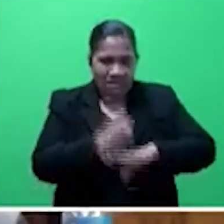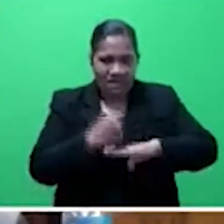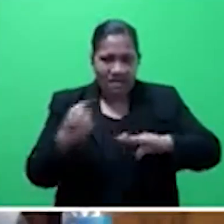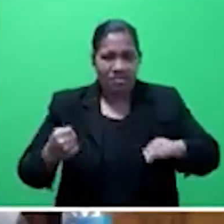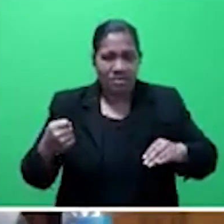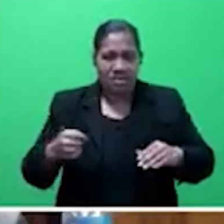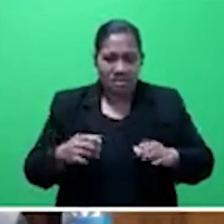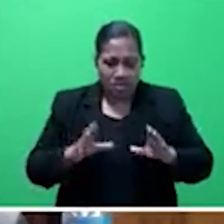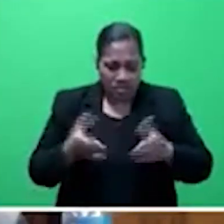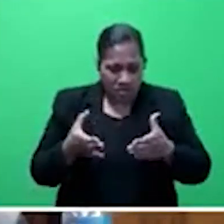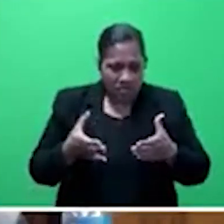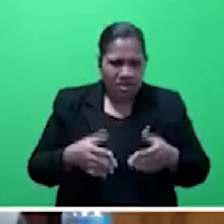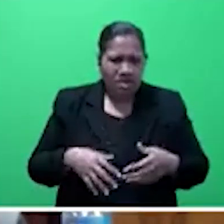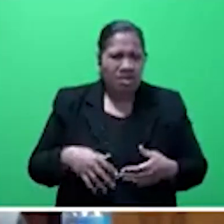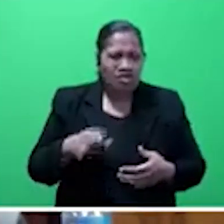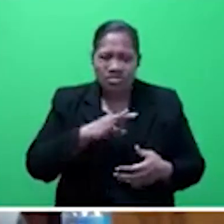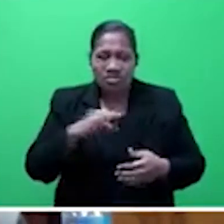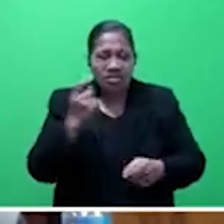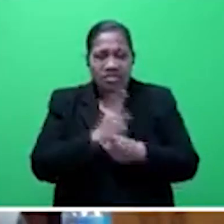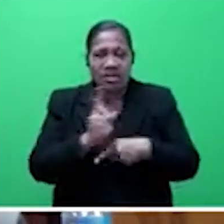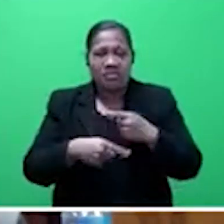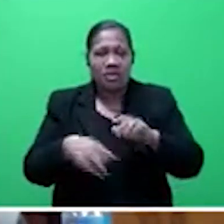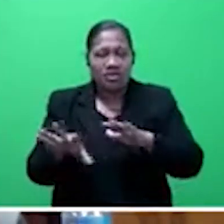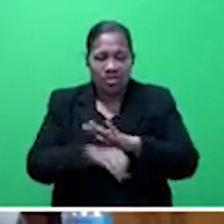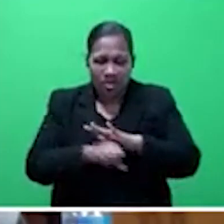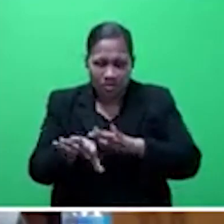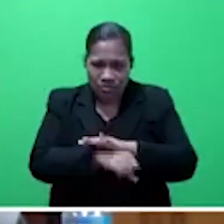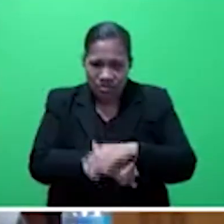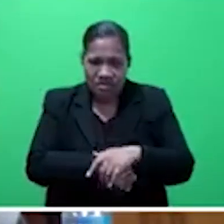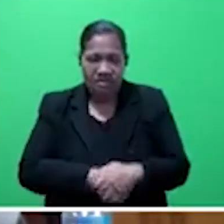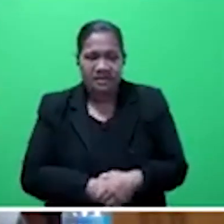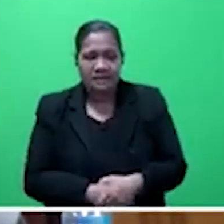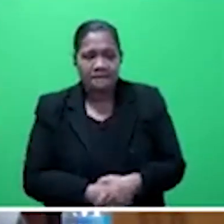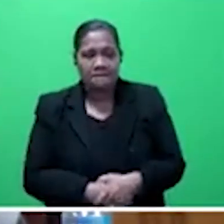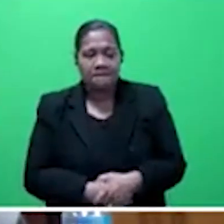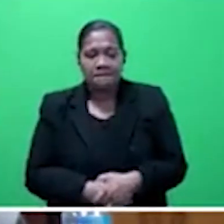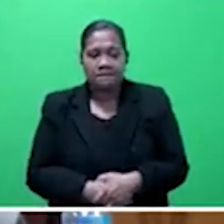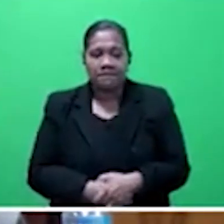say. He should not talk about corruption, Mr. Speaker say.